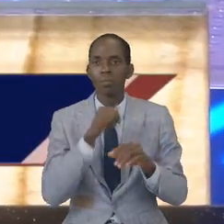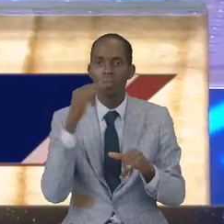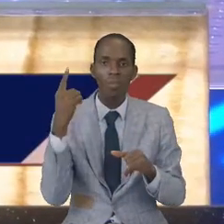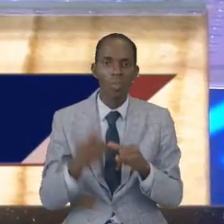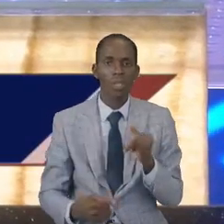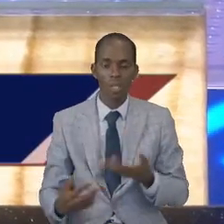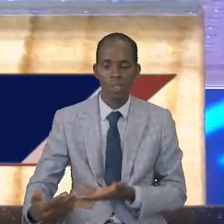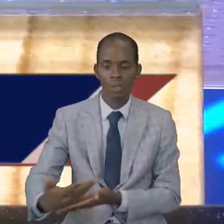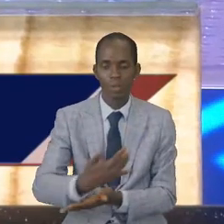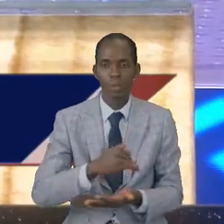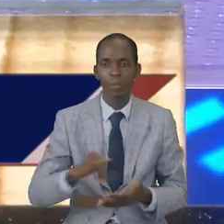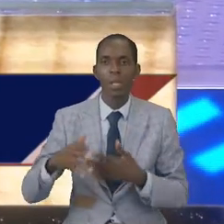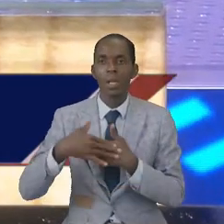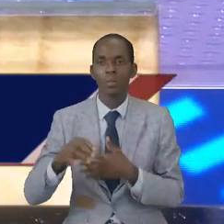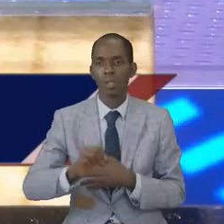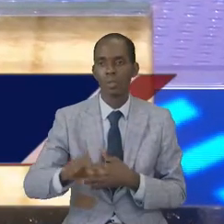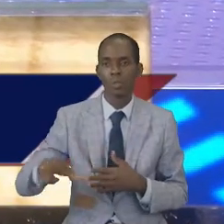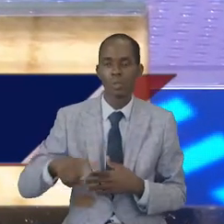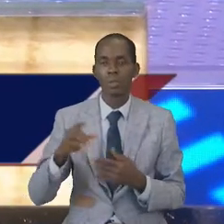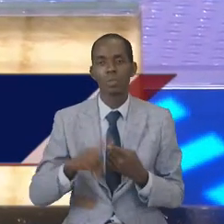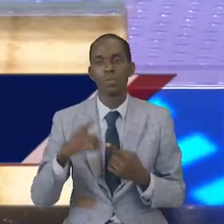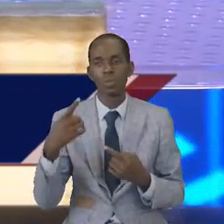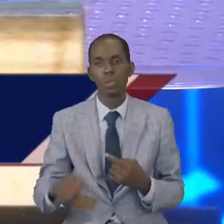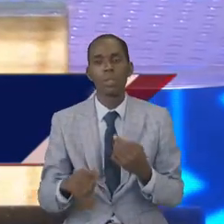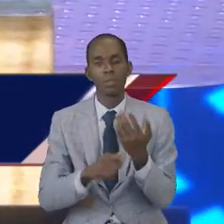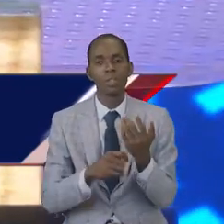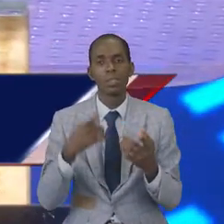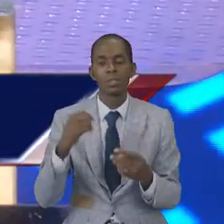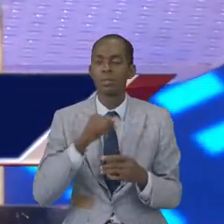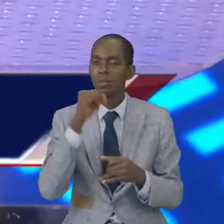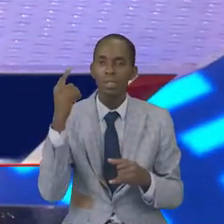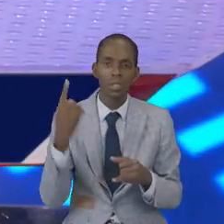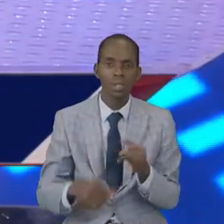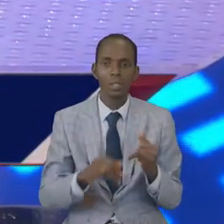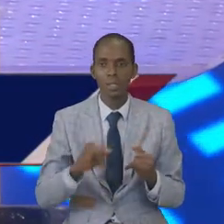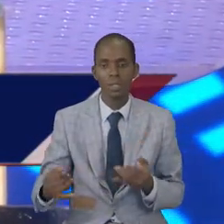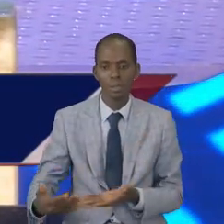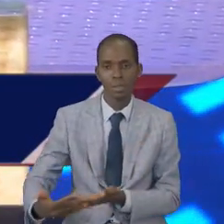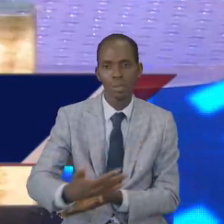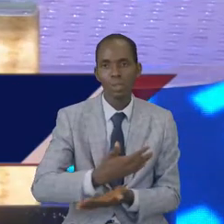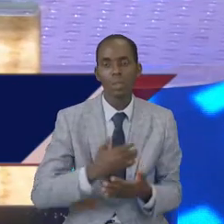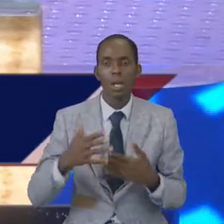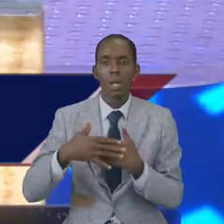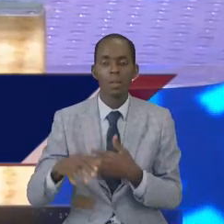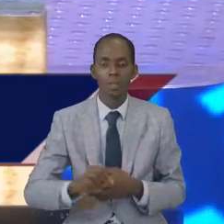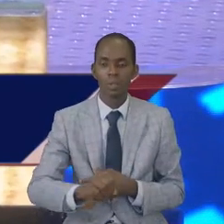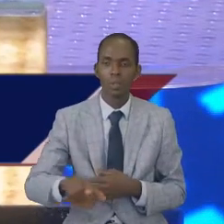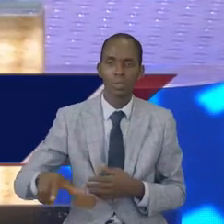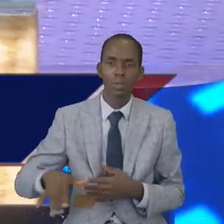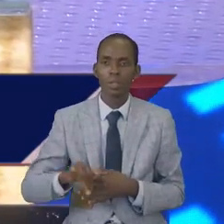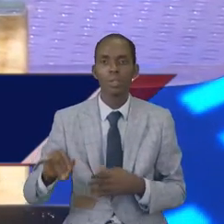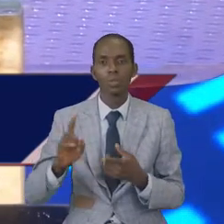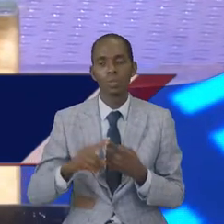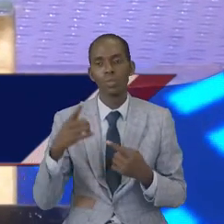reaping after sowing to the flesh. The endless reaping after sowing to the